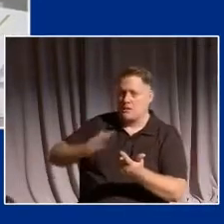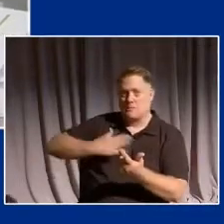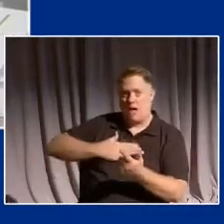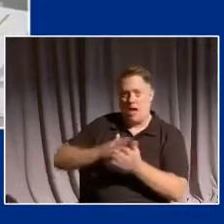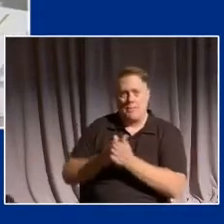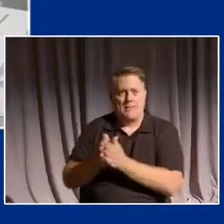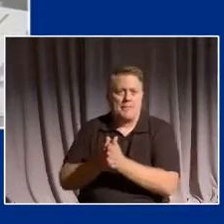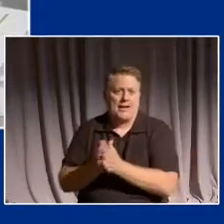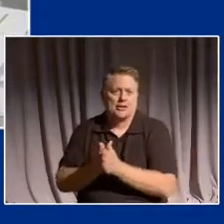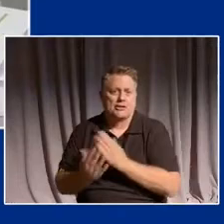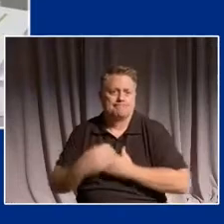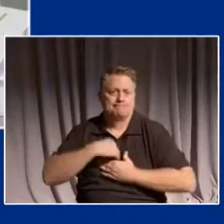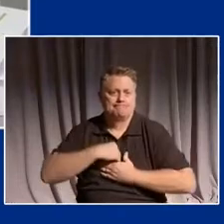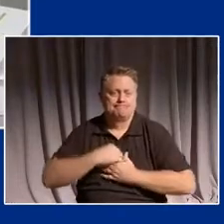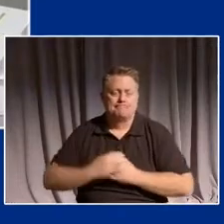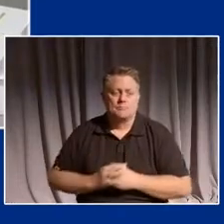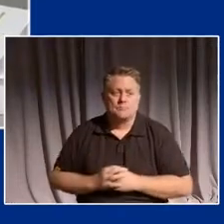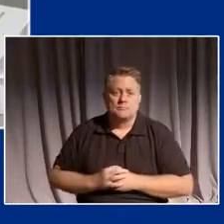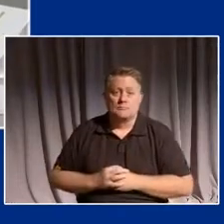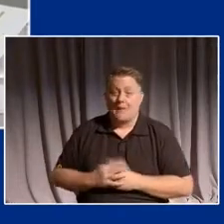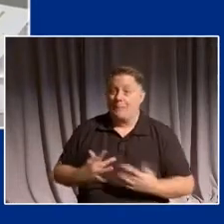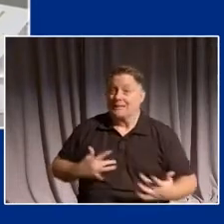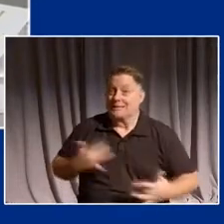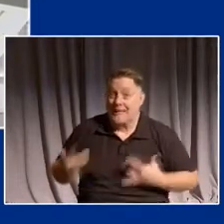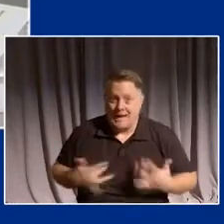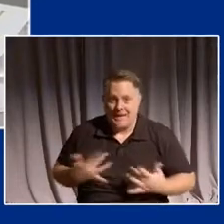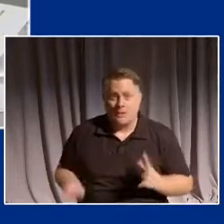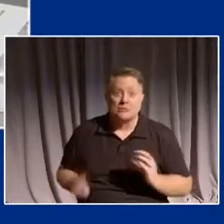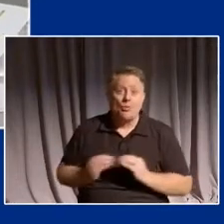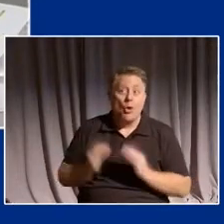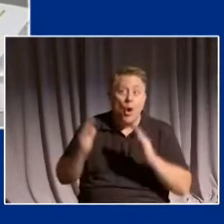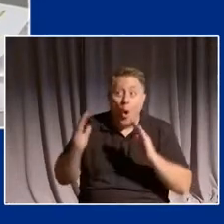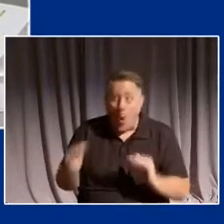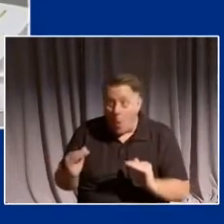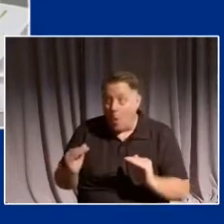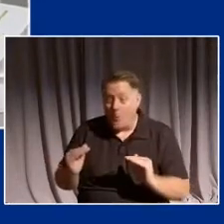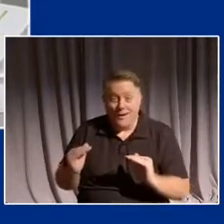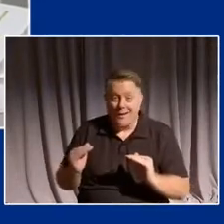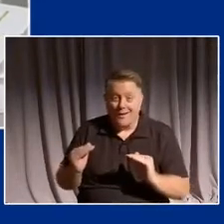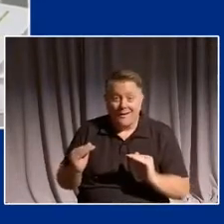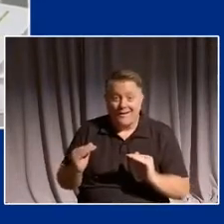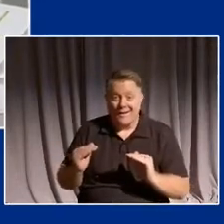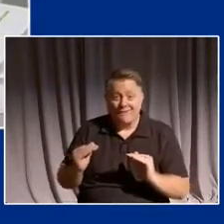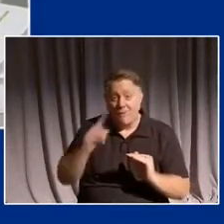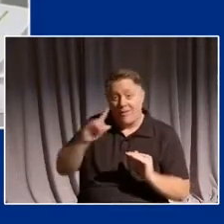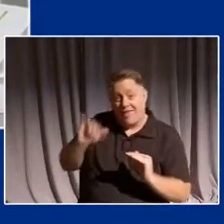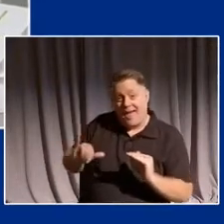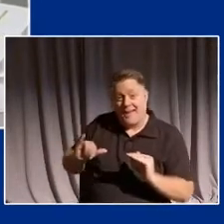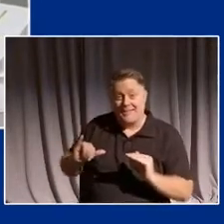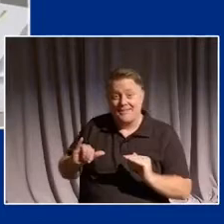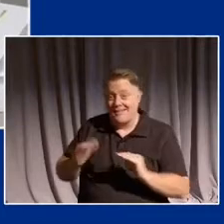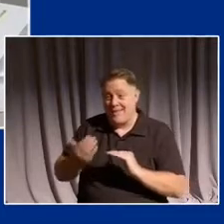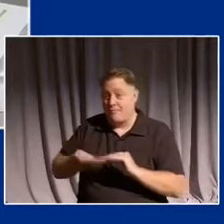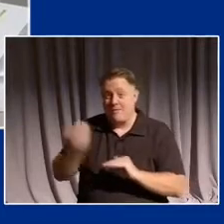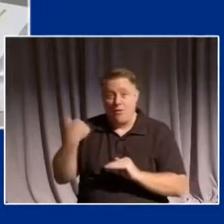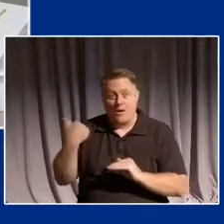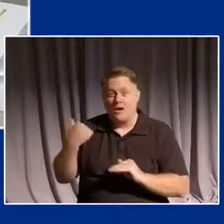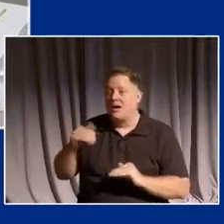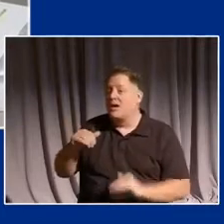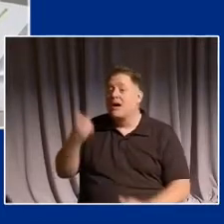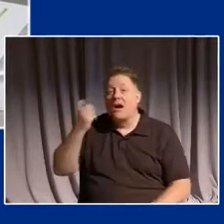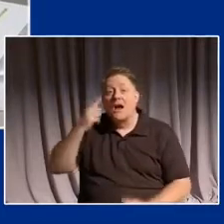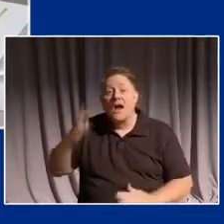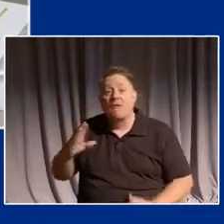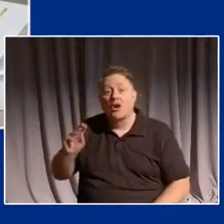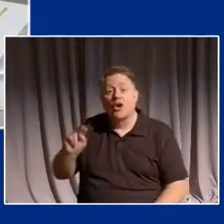my passion, and I'm excited that there's more hope in this space than ever before. Governor Newsom has really been